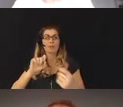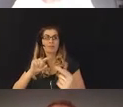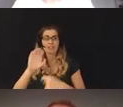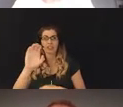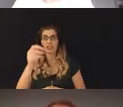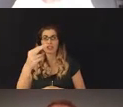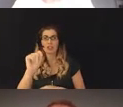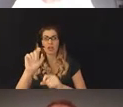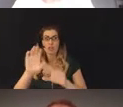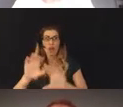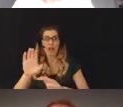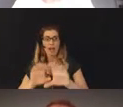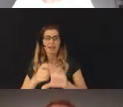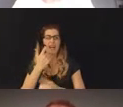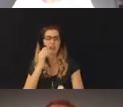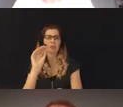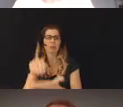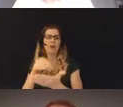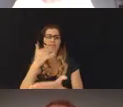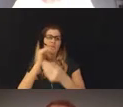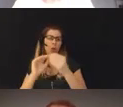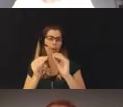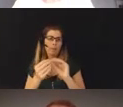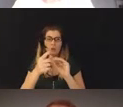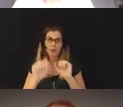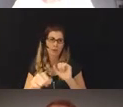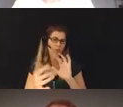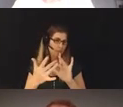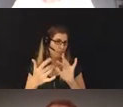chat me with questions or give a call if you do get bumped out and need some help.